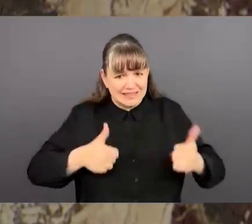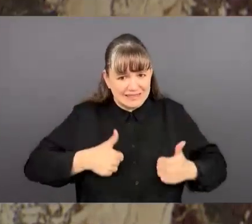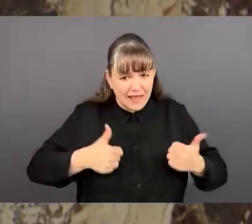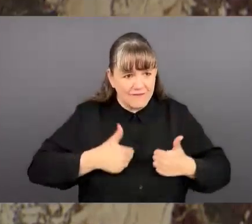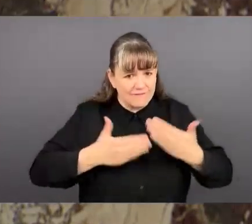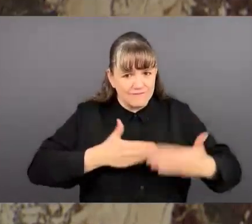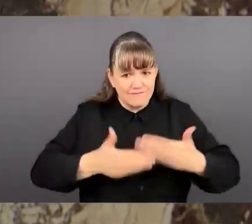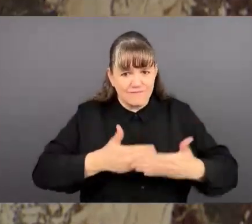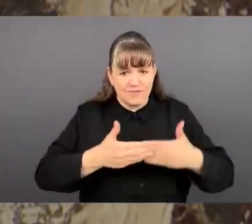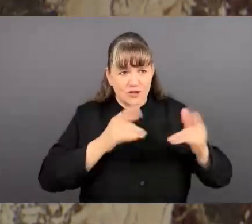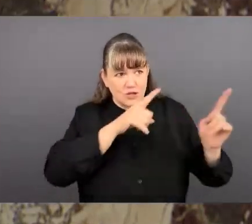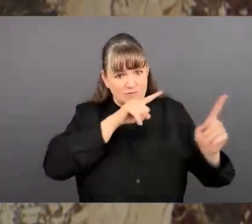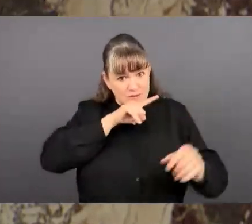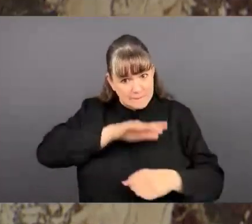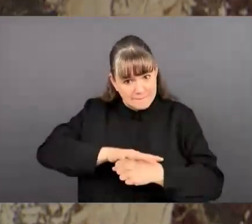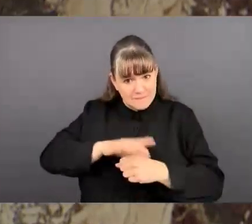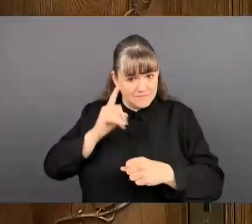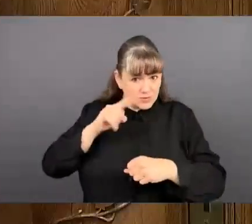projects need to survive?